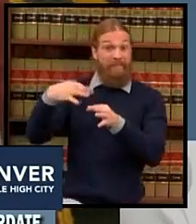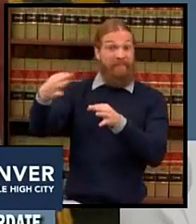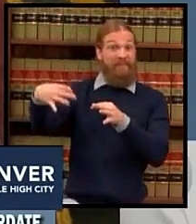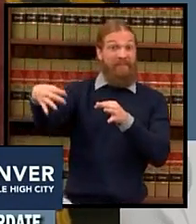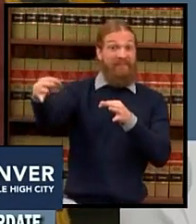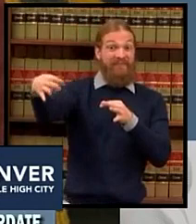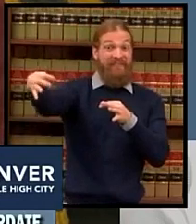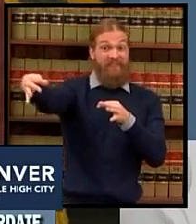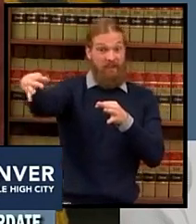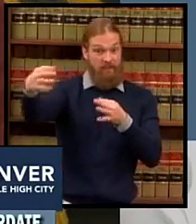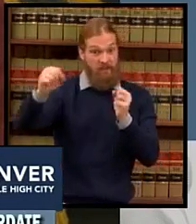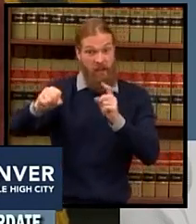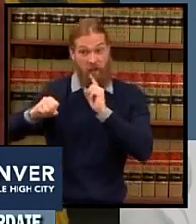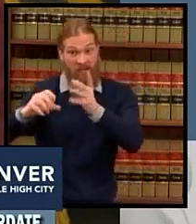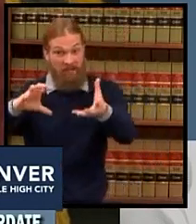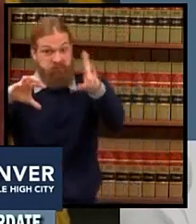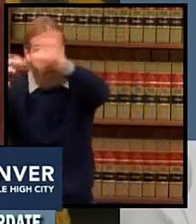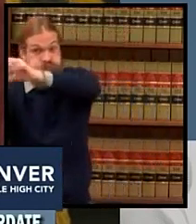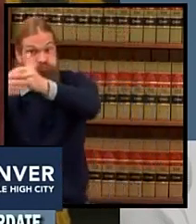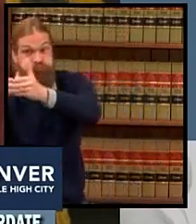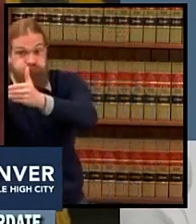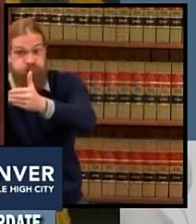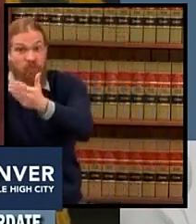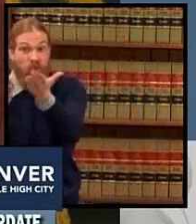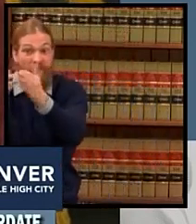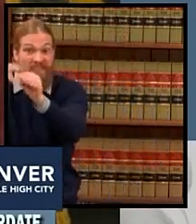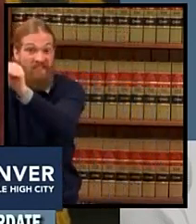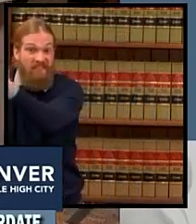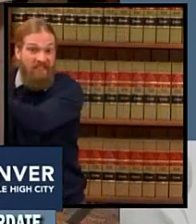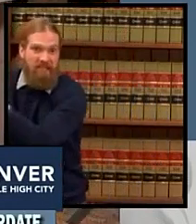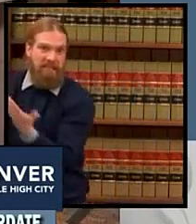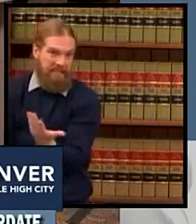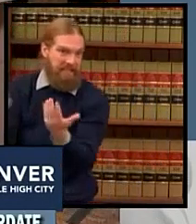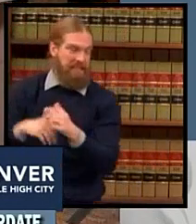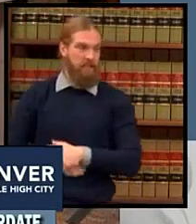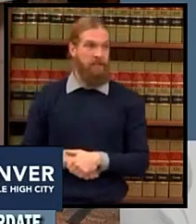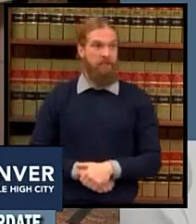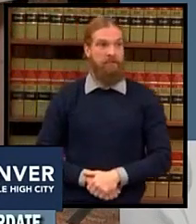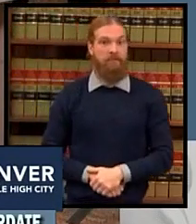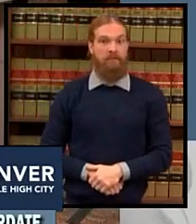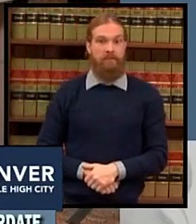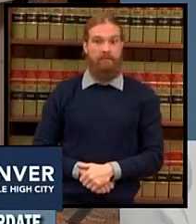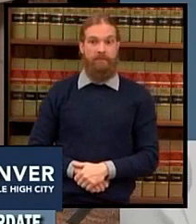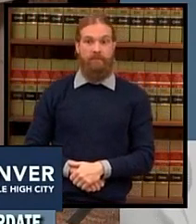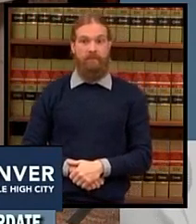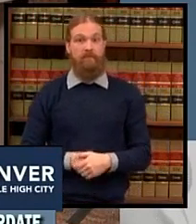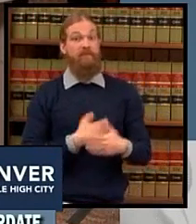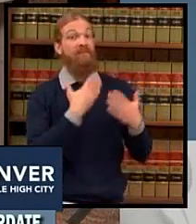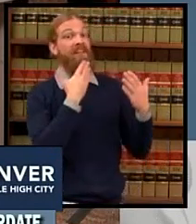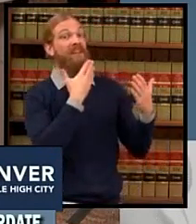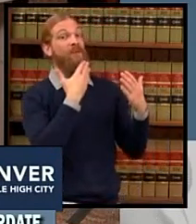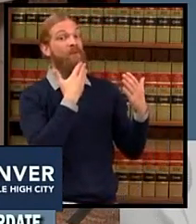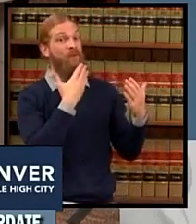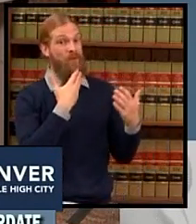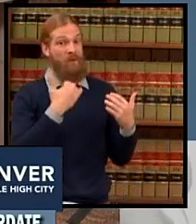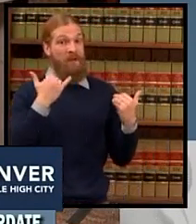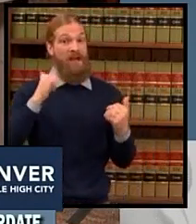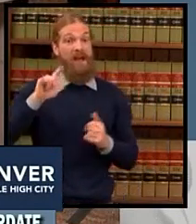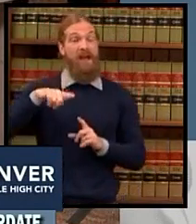further cuts in services that we offer to the people. Thanks, Shelley. Let's go to Vinny Bloomberg.